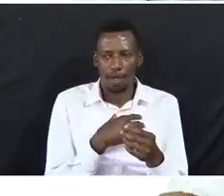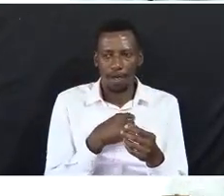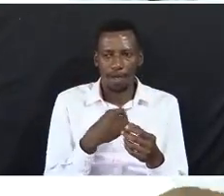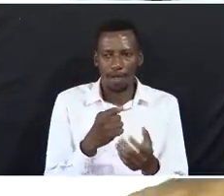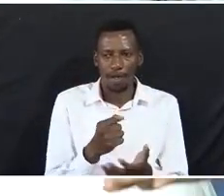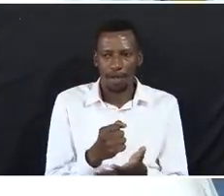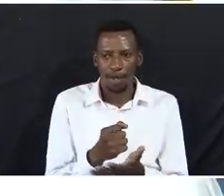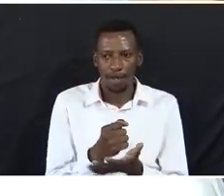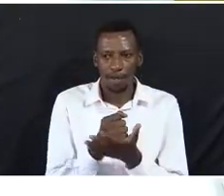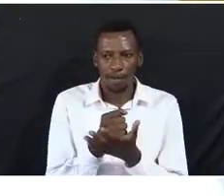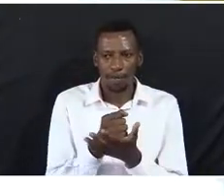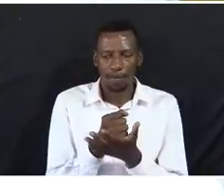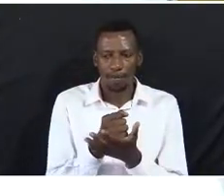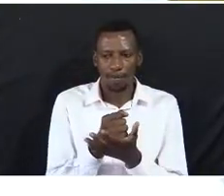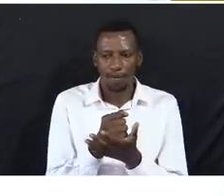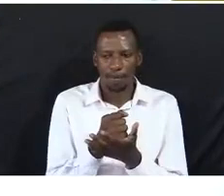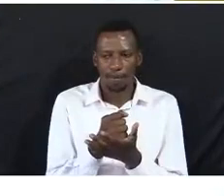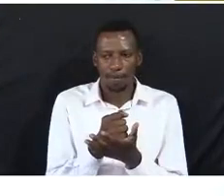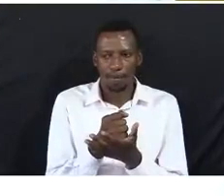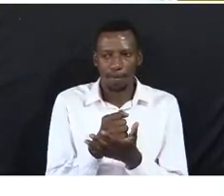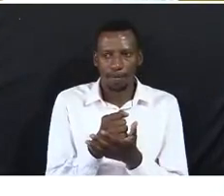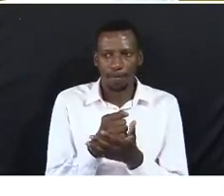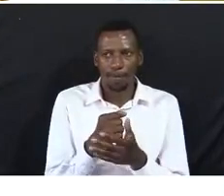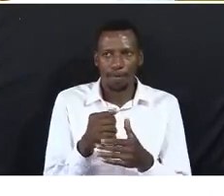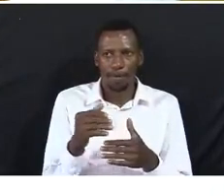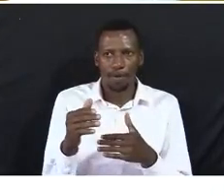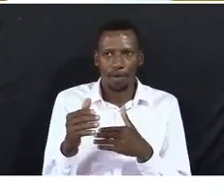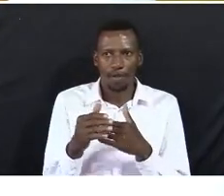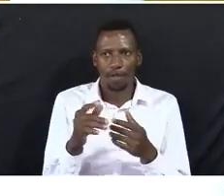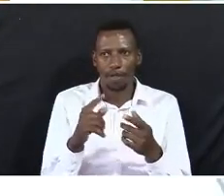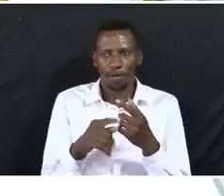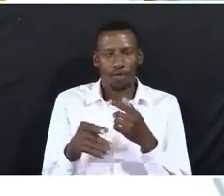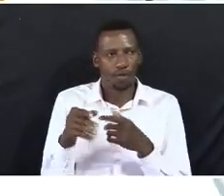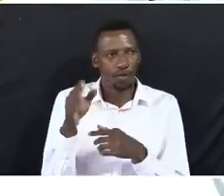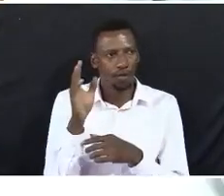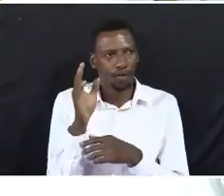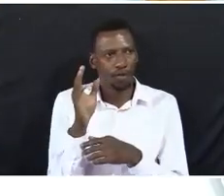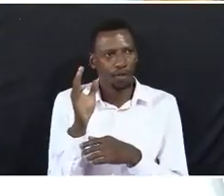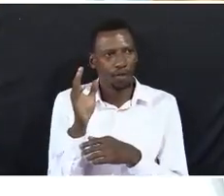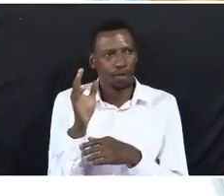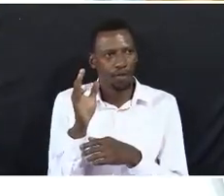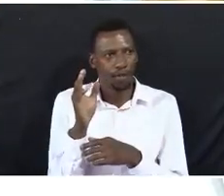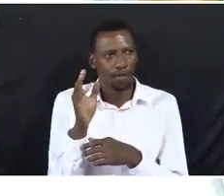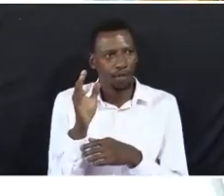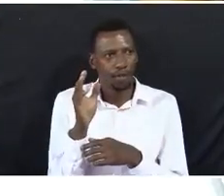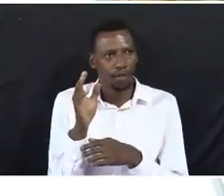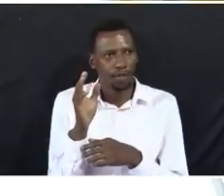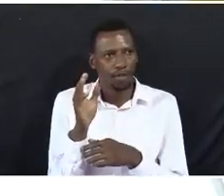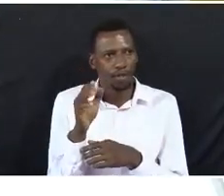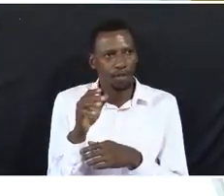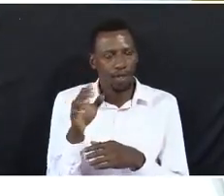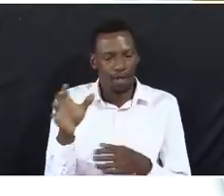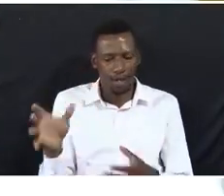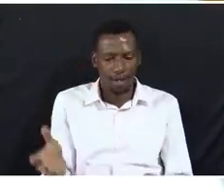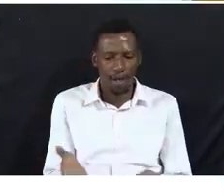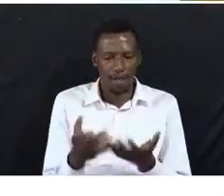candle, go light your world. Take your